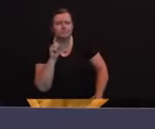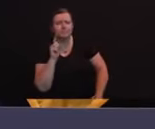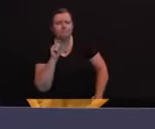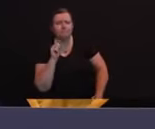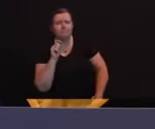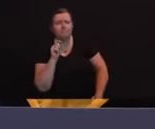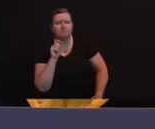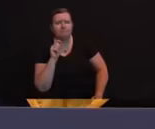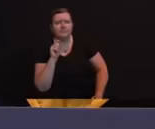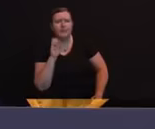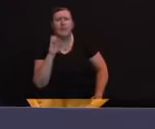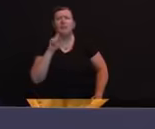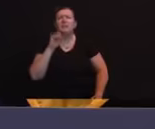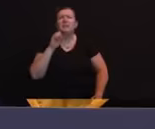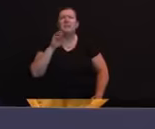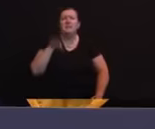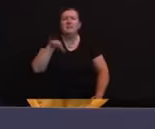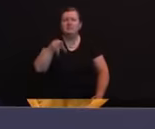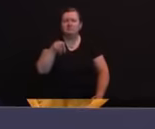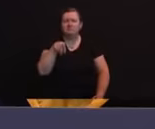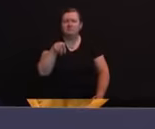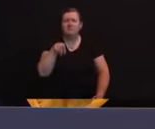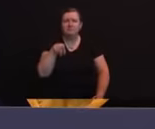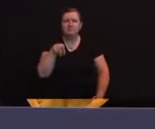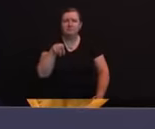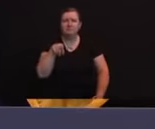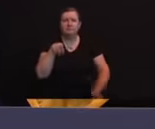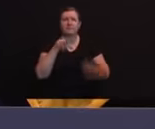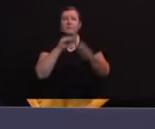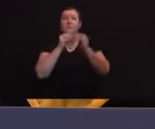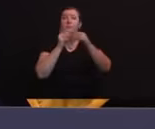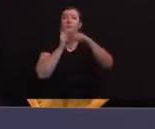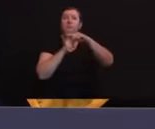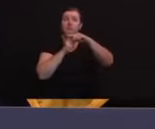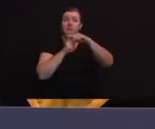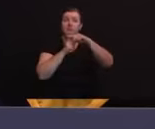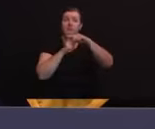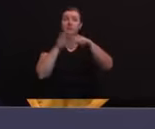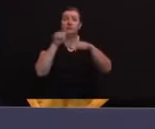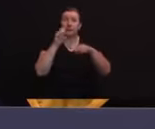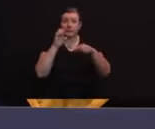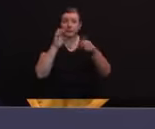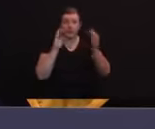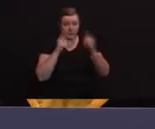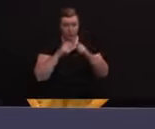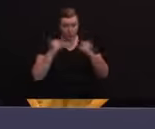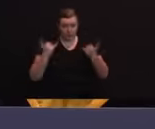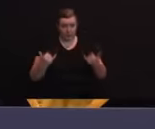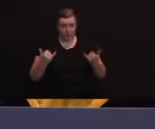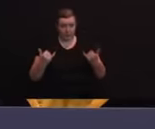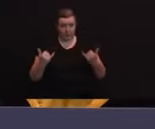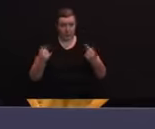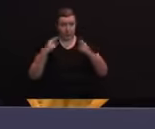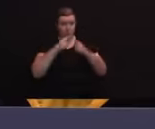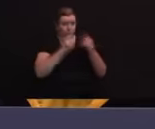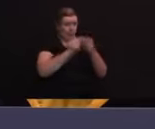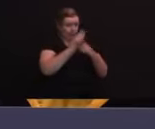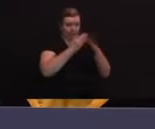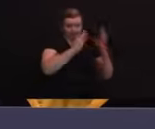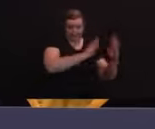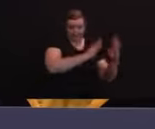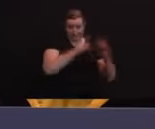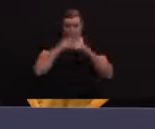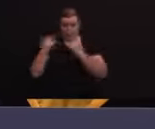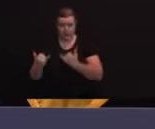Back to Elise's point, the number of positive cases and comparing them today versus the spring has the deficiency that we had no